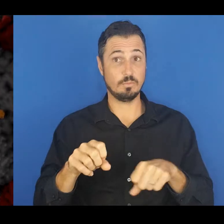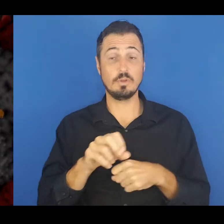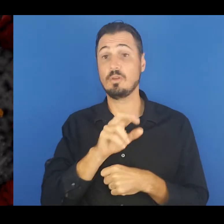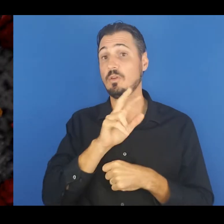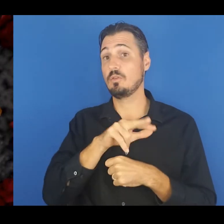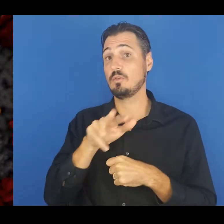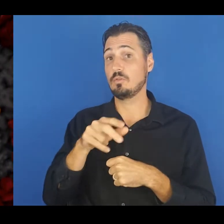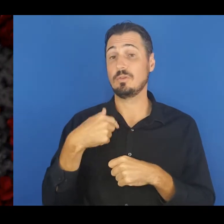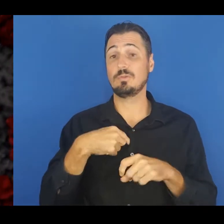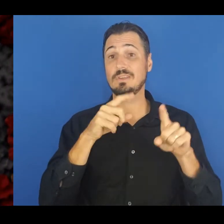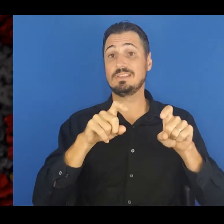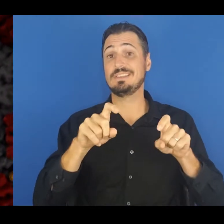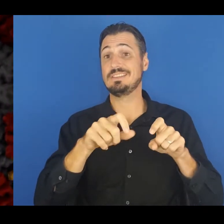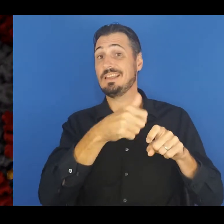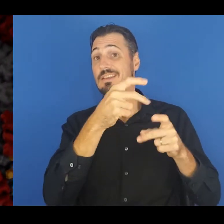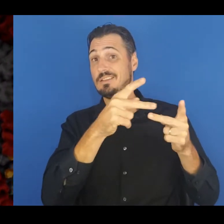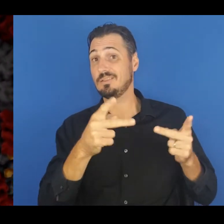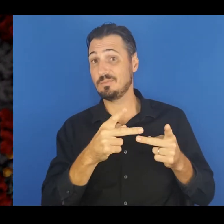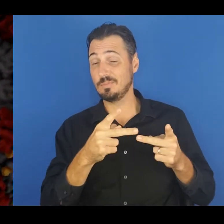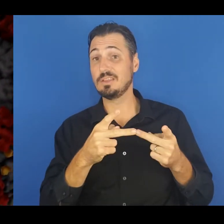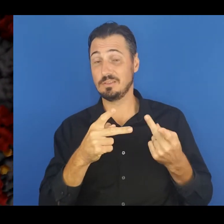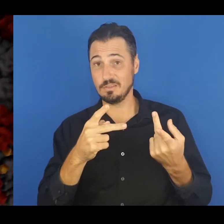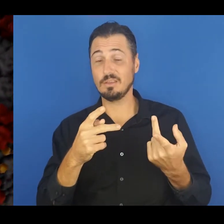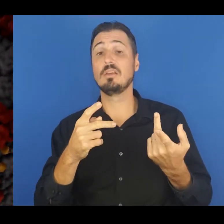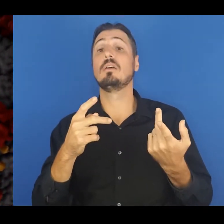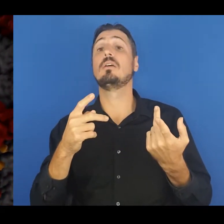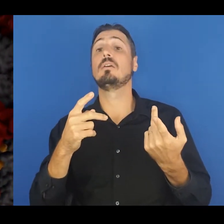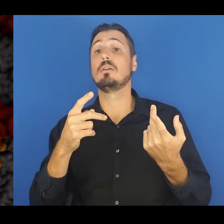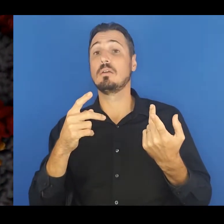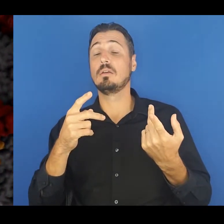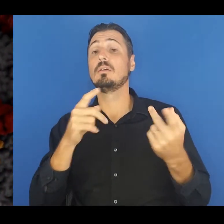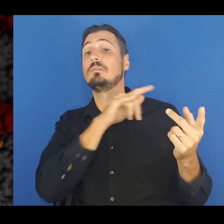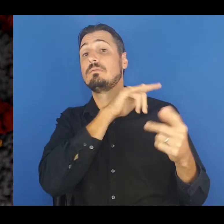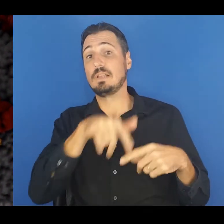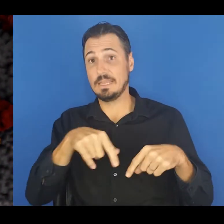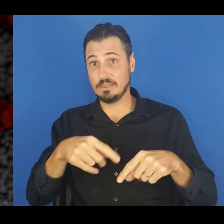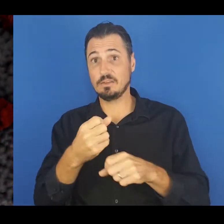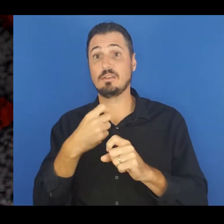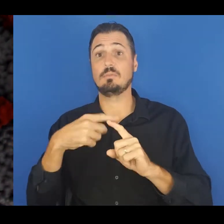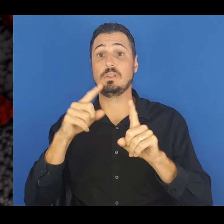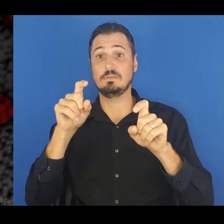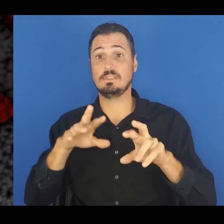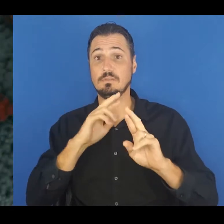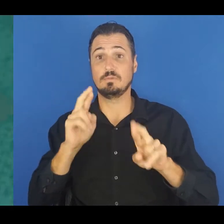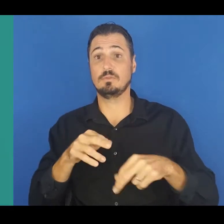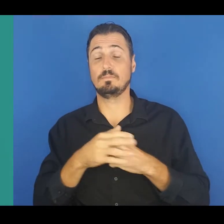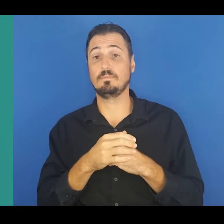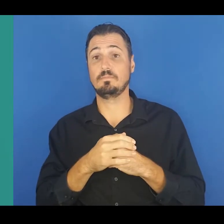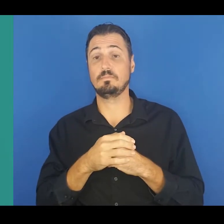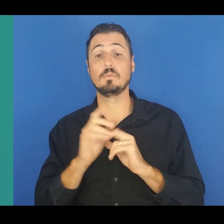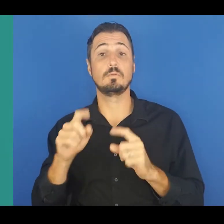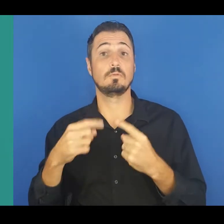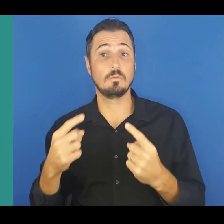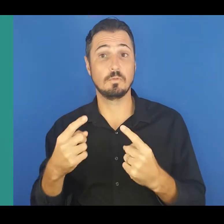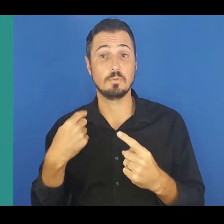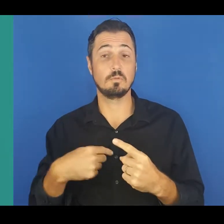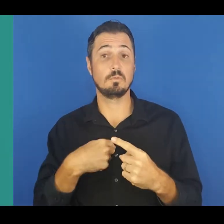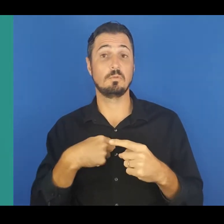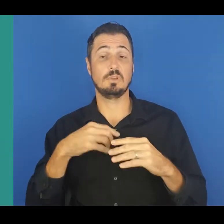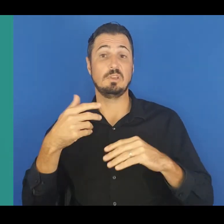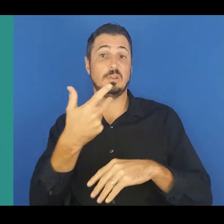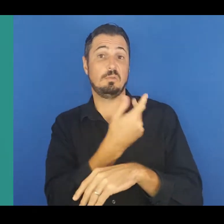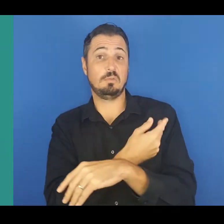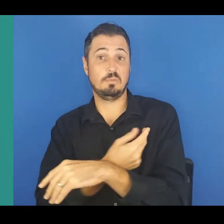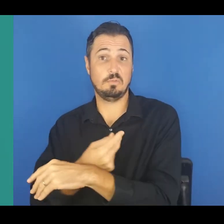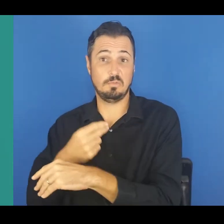2 probable, and 33 tested elsewhere but reported after arrival on island. To date, we have administered more